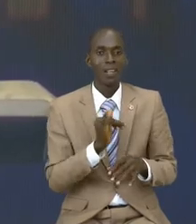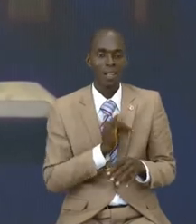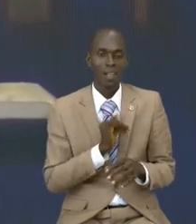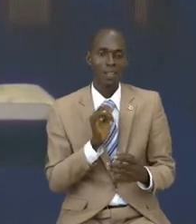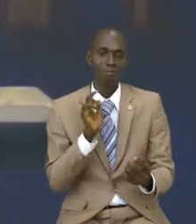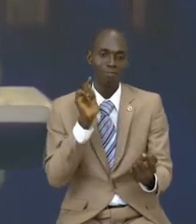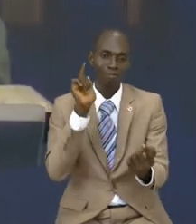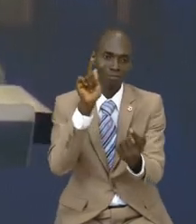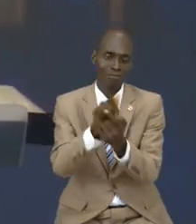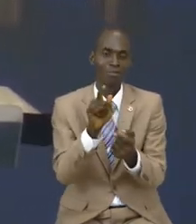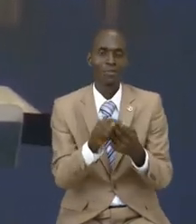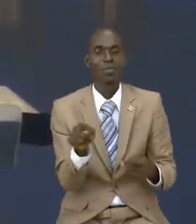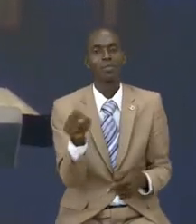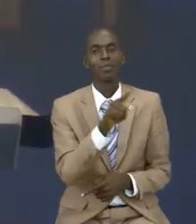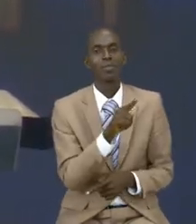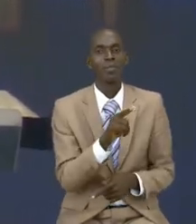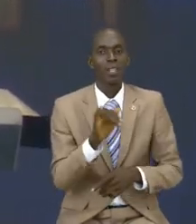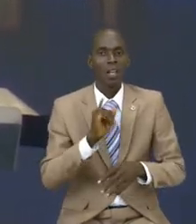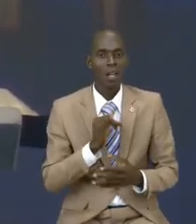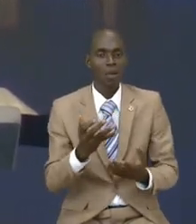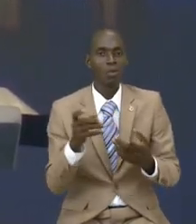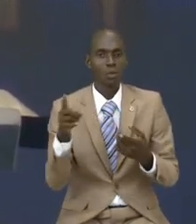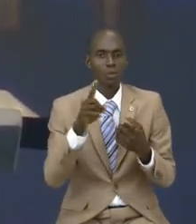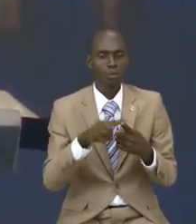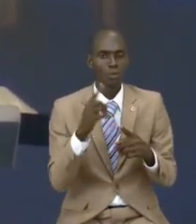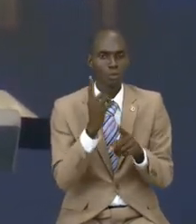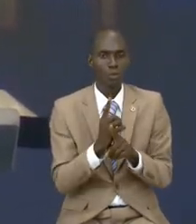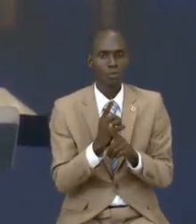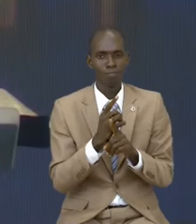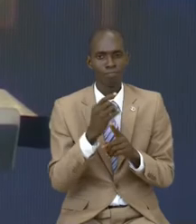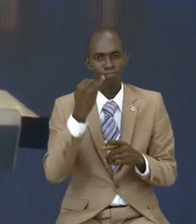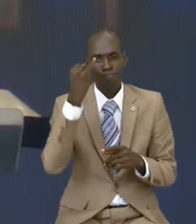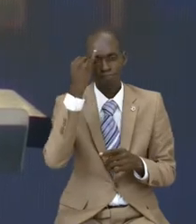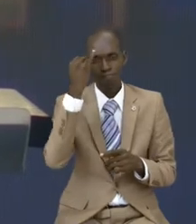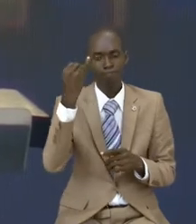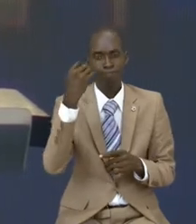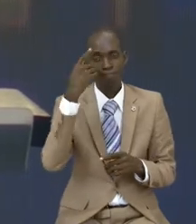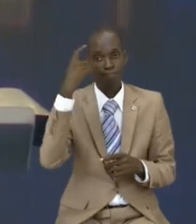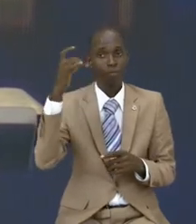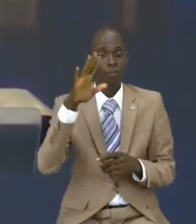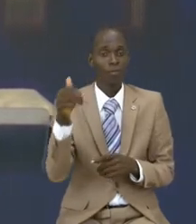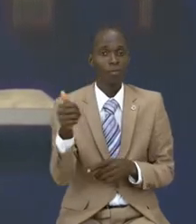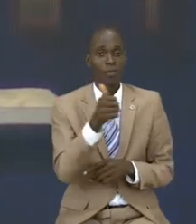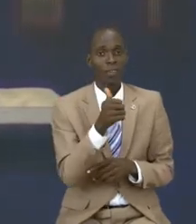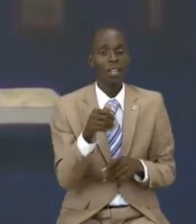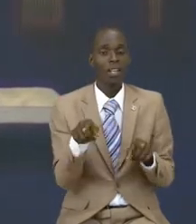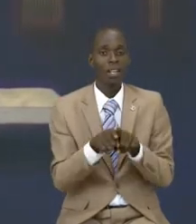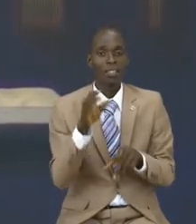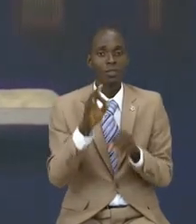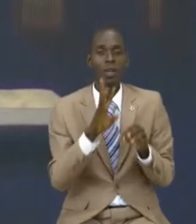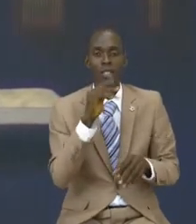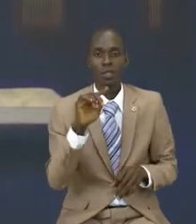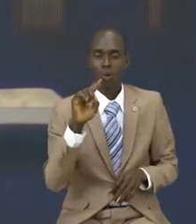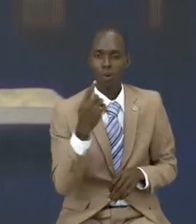you. I want you to picture yourself as if you are the only one